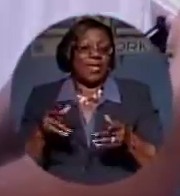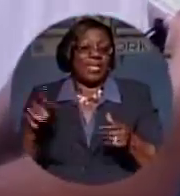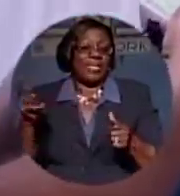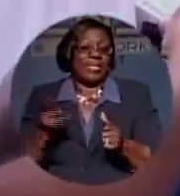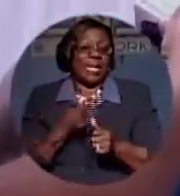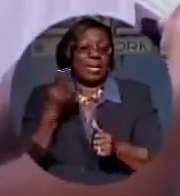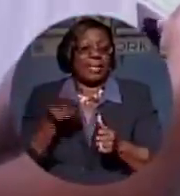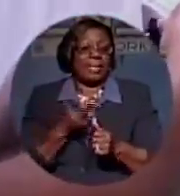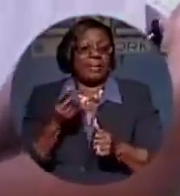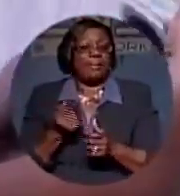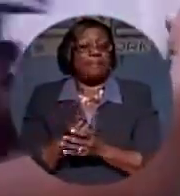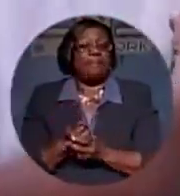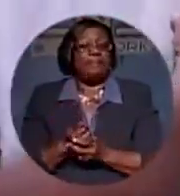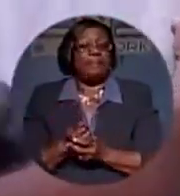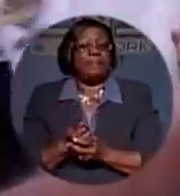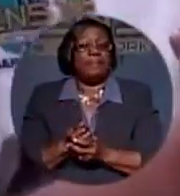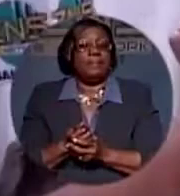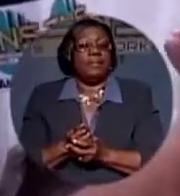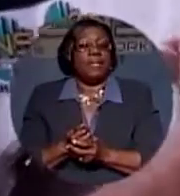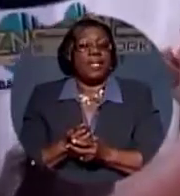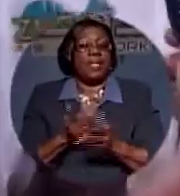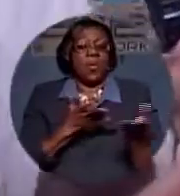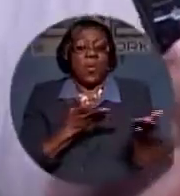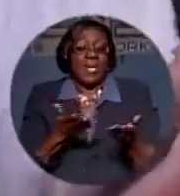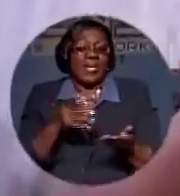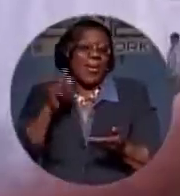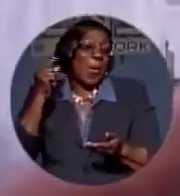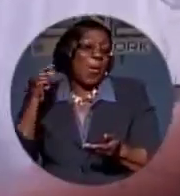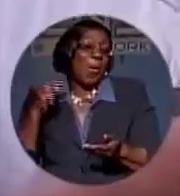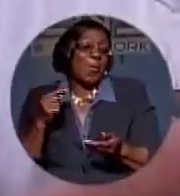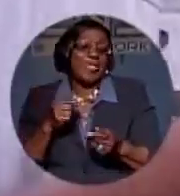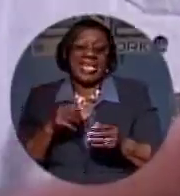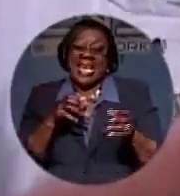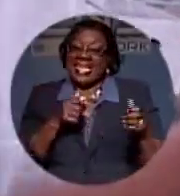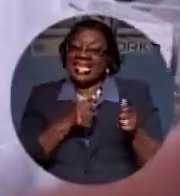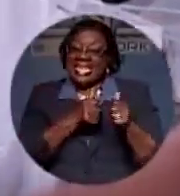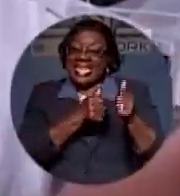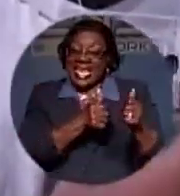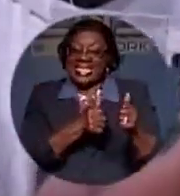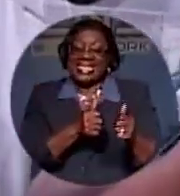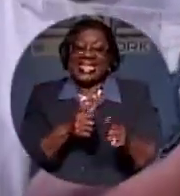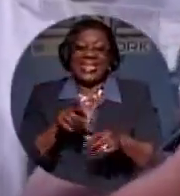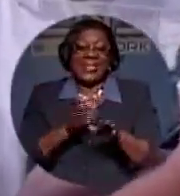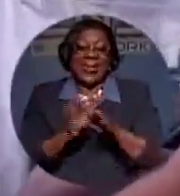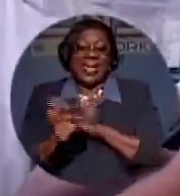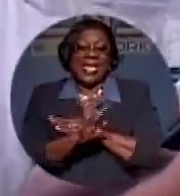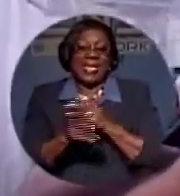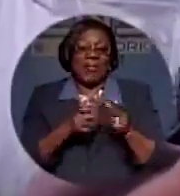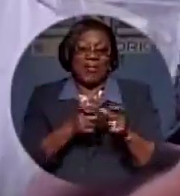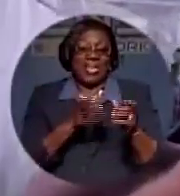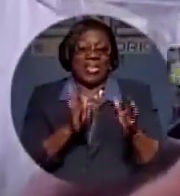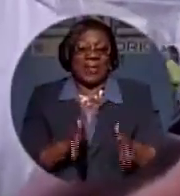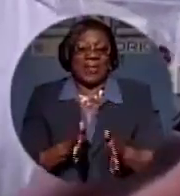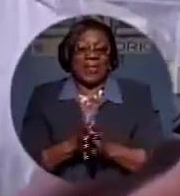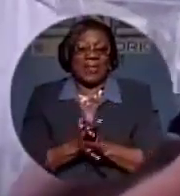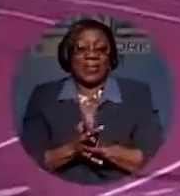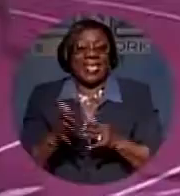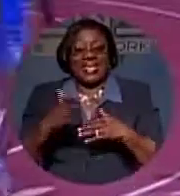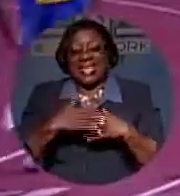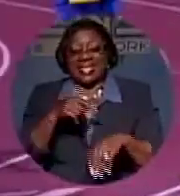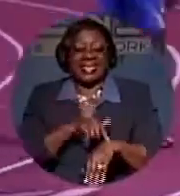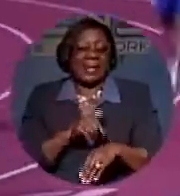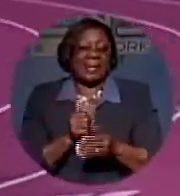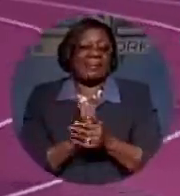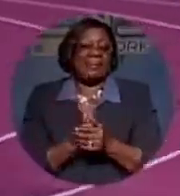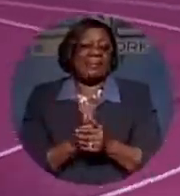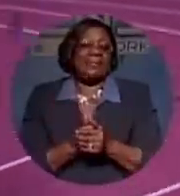first, so we had a good start. I know you wanted to get the goal, but you couldn't get to Jamaica. Yeah, I really wanted to go. Because I gotta fight next time.